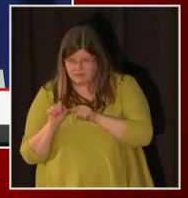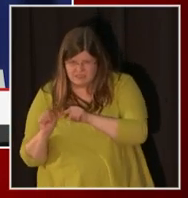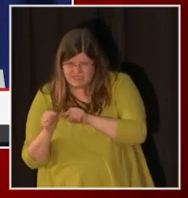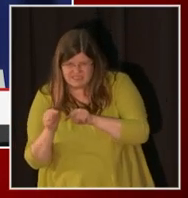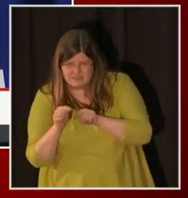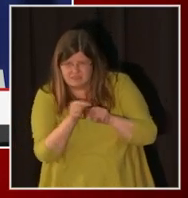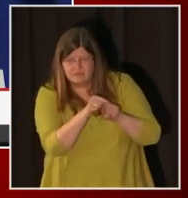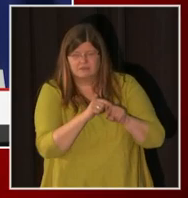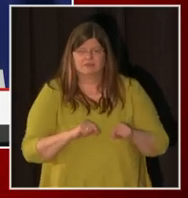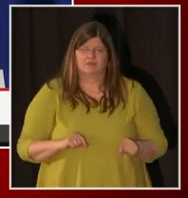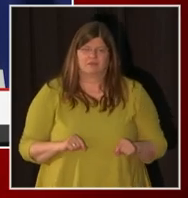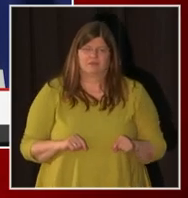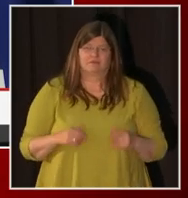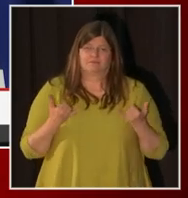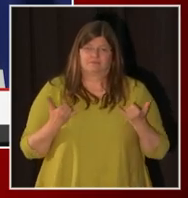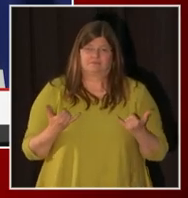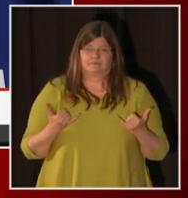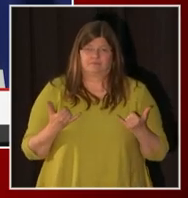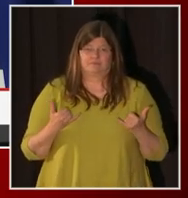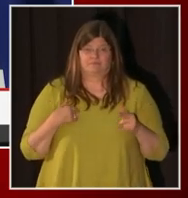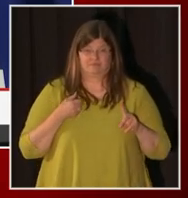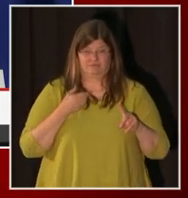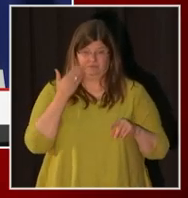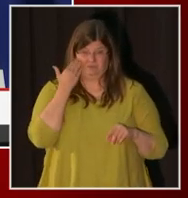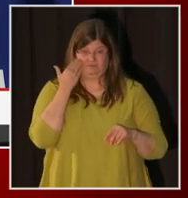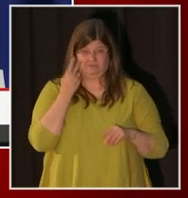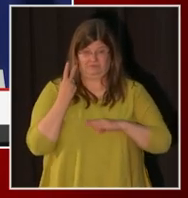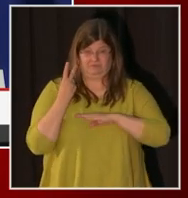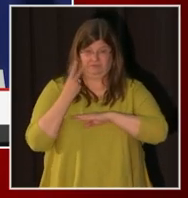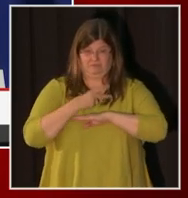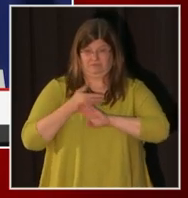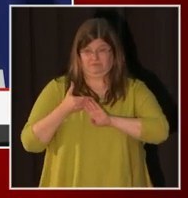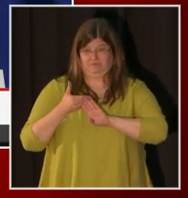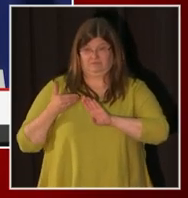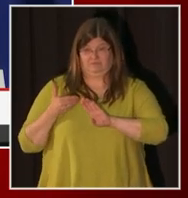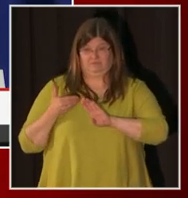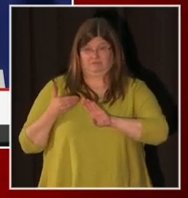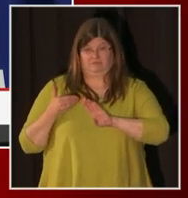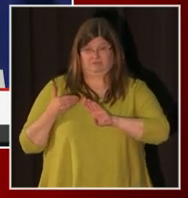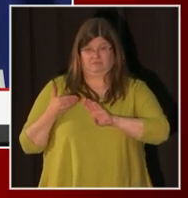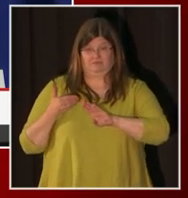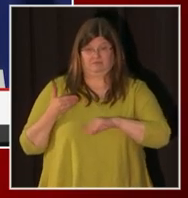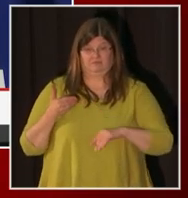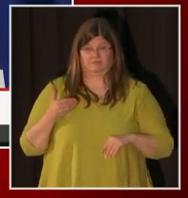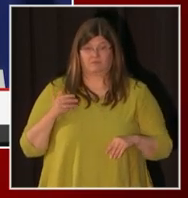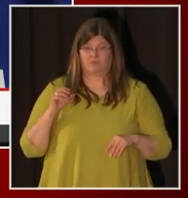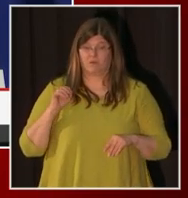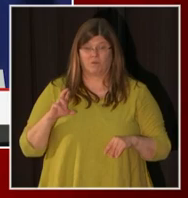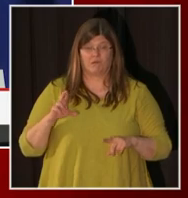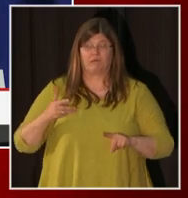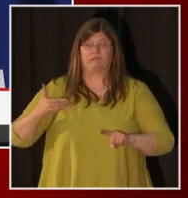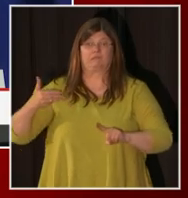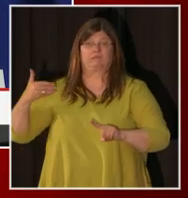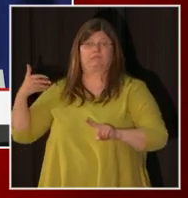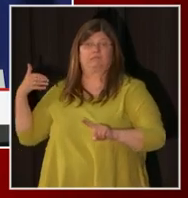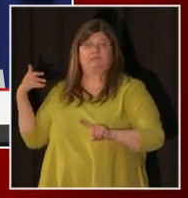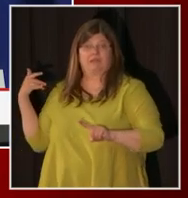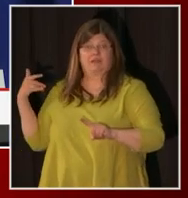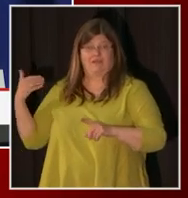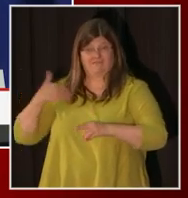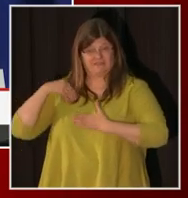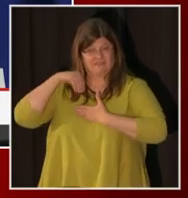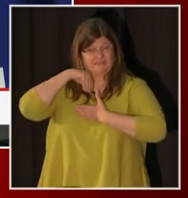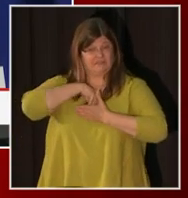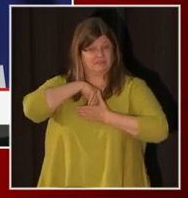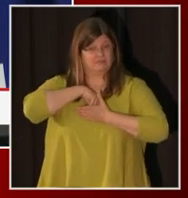can be 2 days prior to when they were showing signs and symptoms of infection. That's the trace. And then all of the